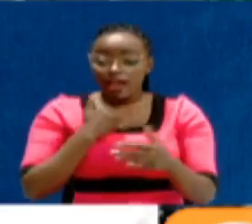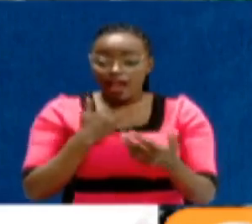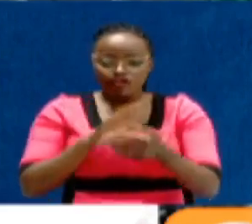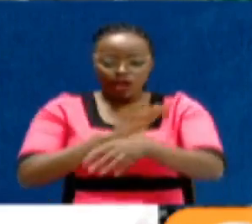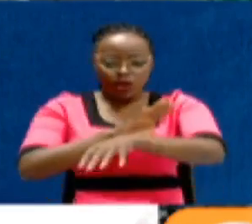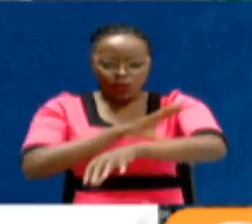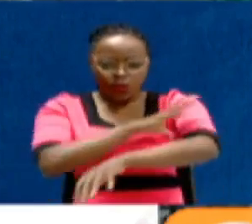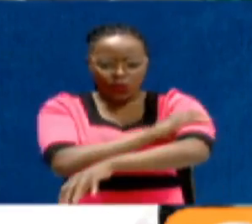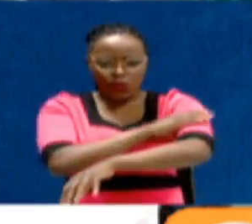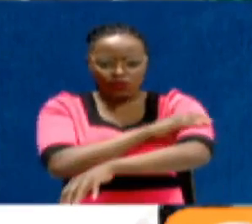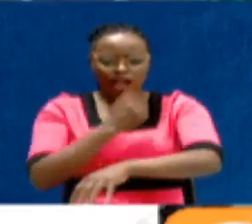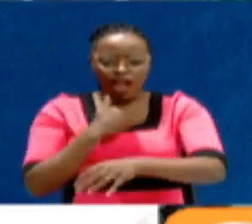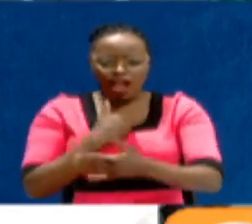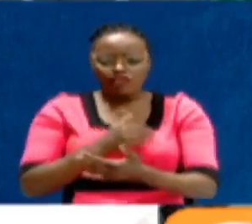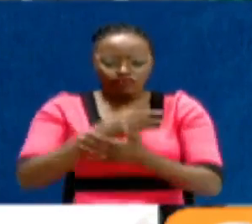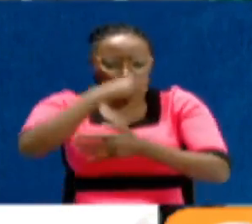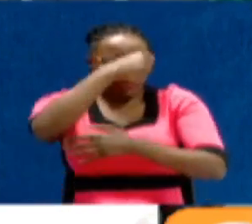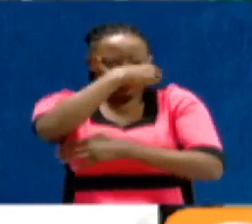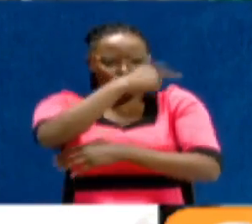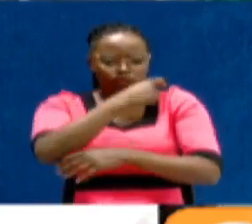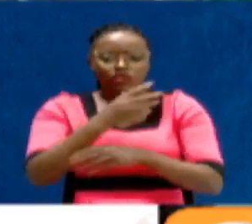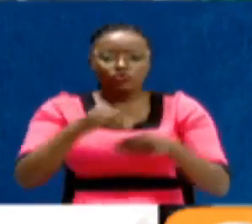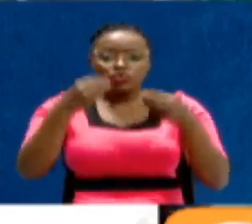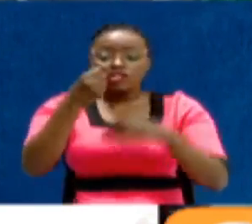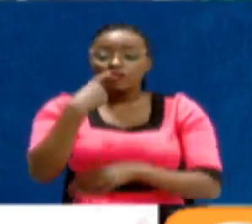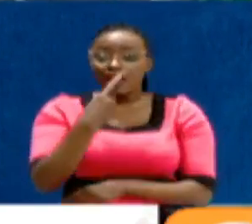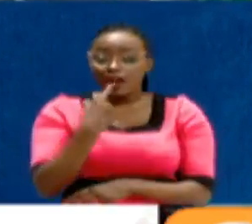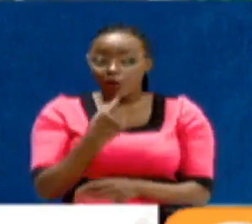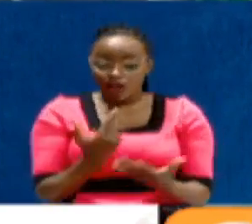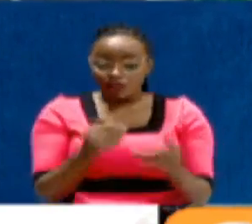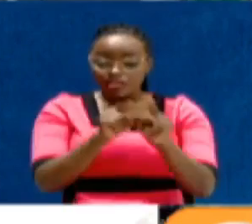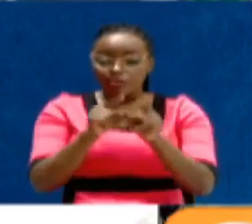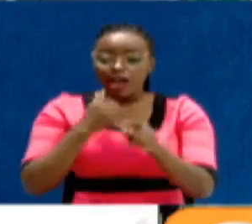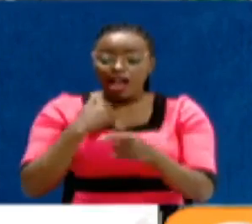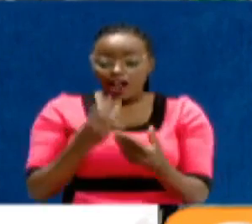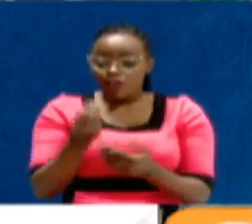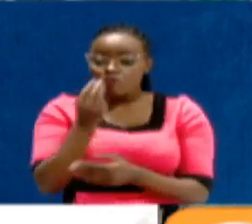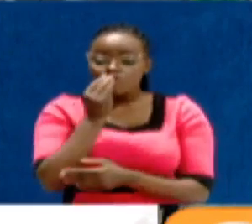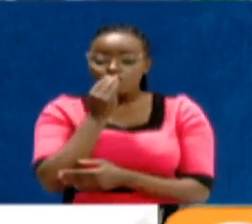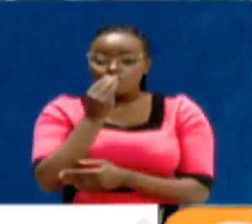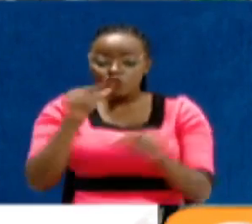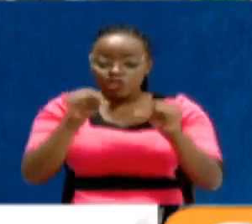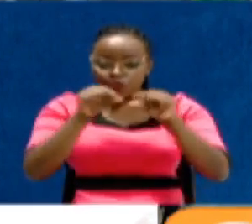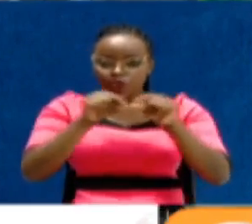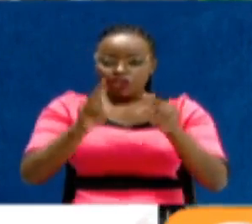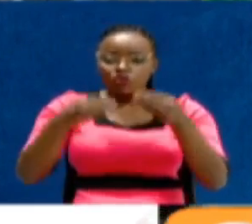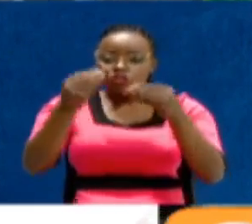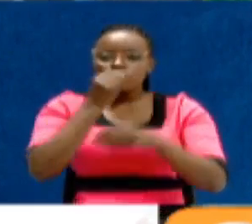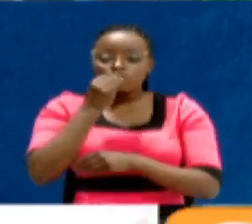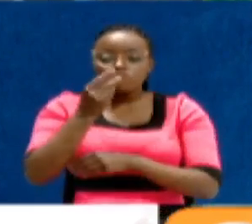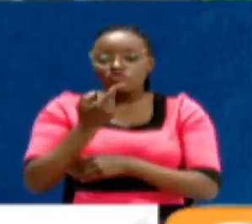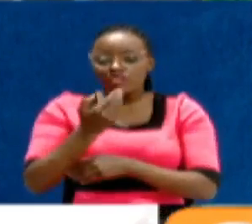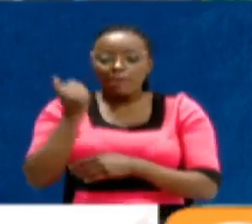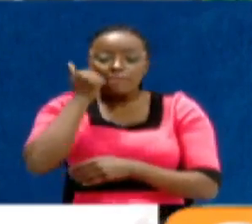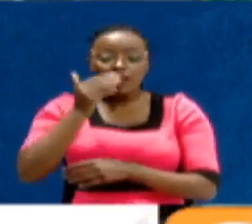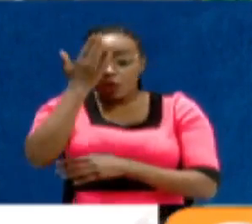pumps. So we have infusion pumps for giving medication, and we have a feeding pump for giving food to the patient. Because